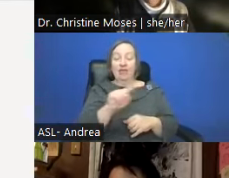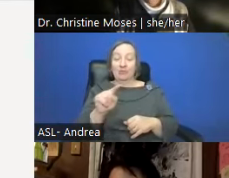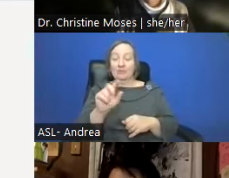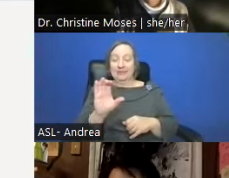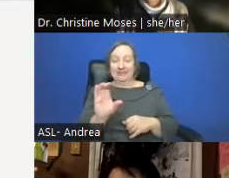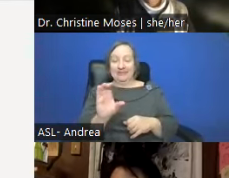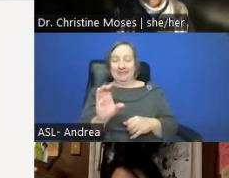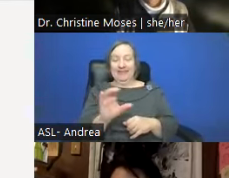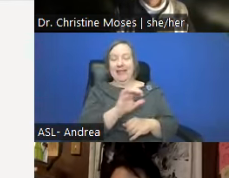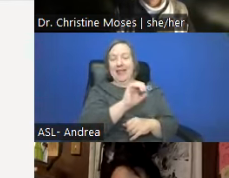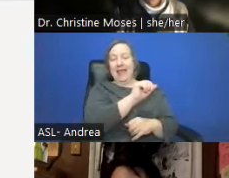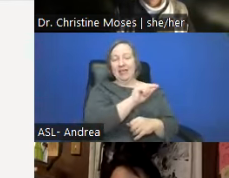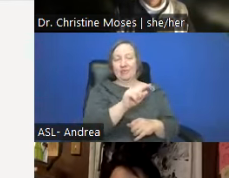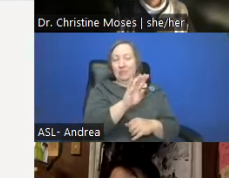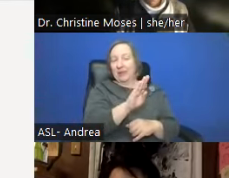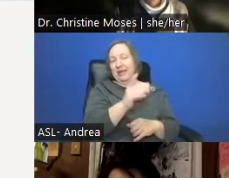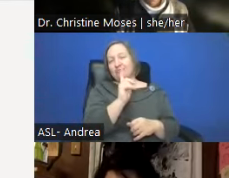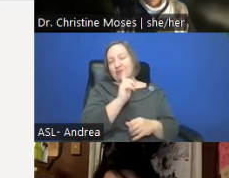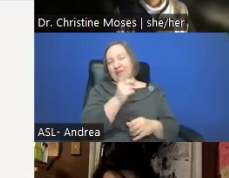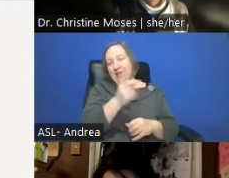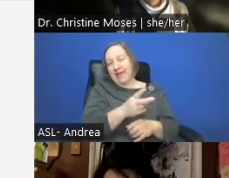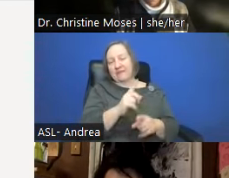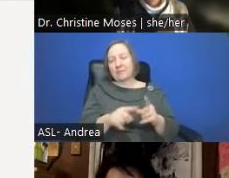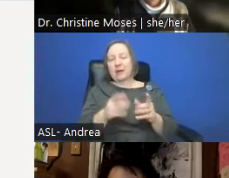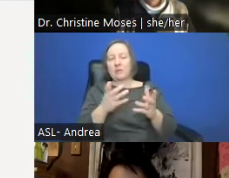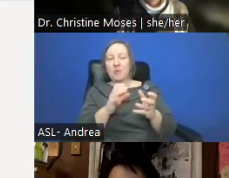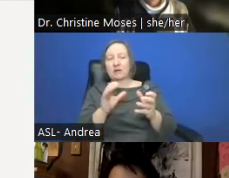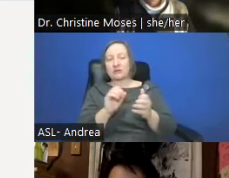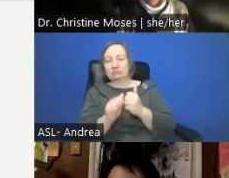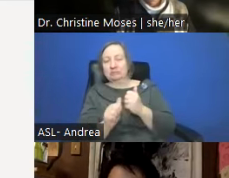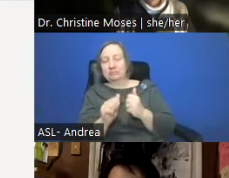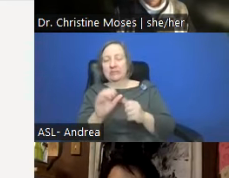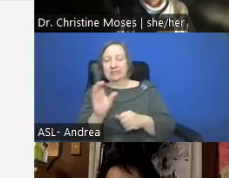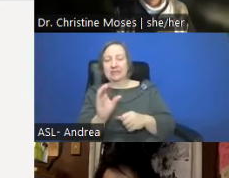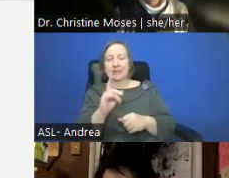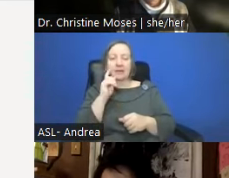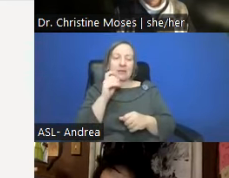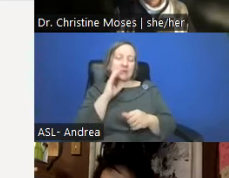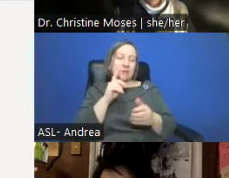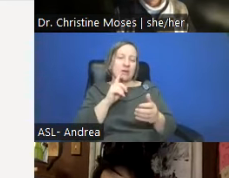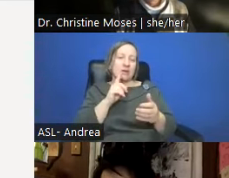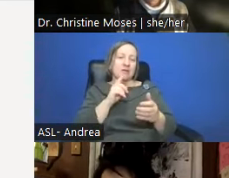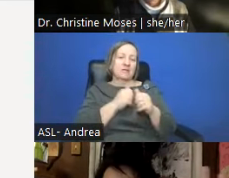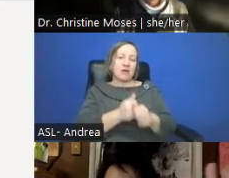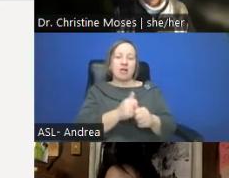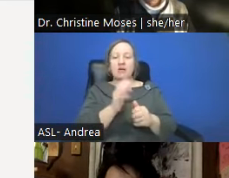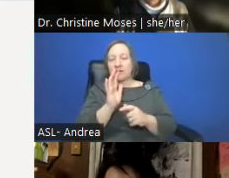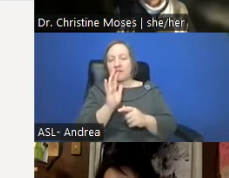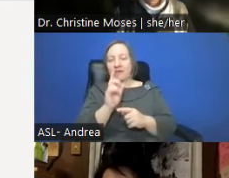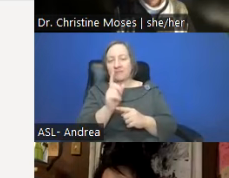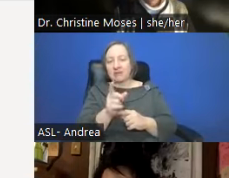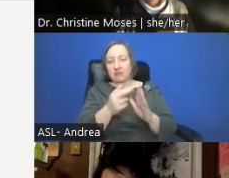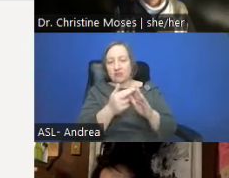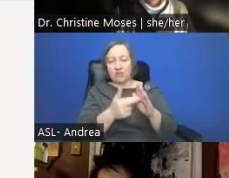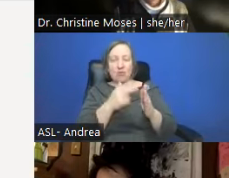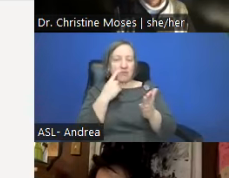but we're hoping to do a little bit past that because we're going to be flagging we're following a 5-minute rule for